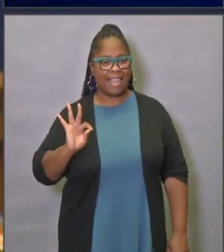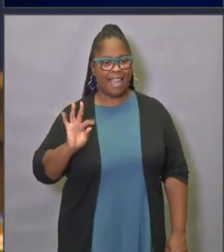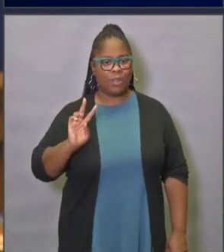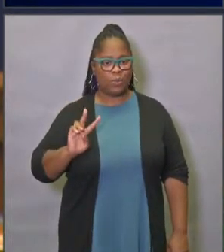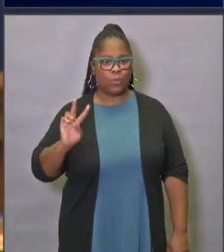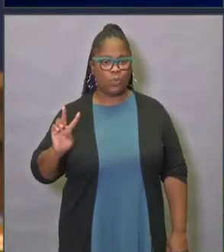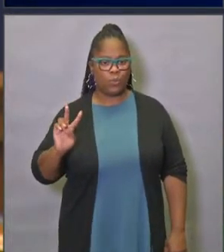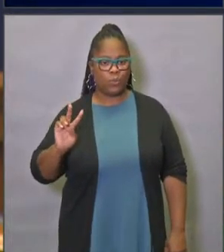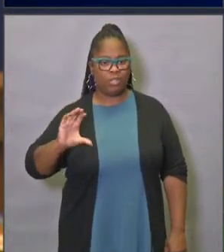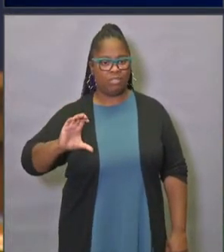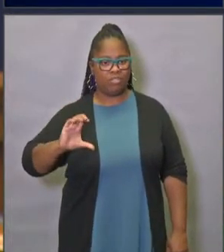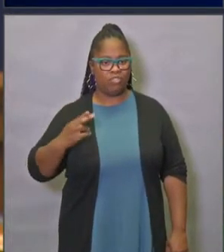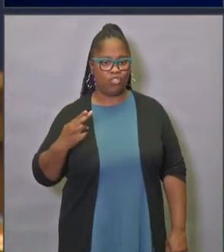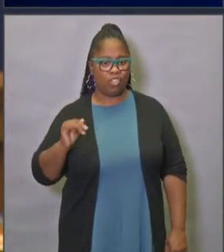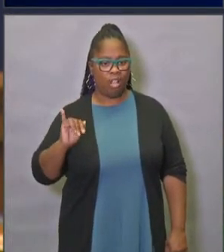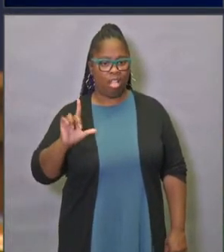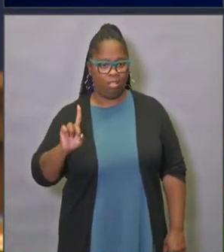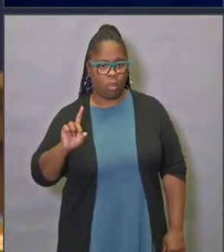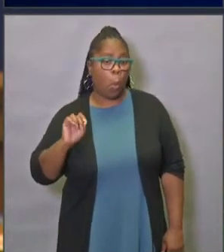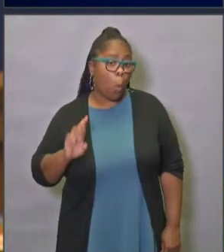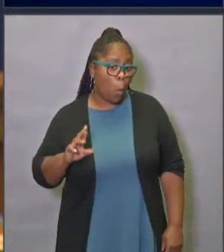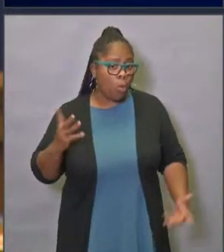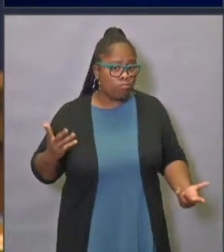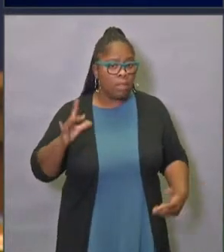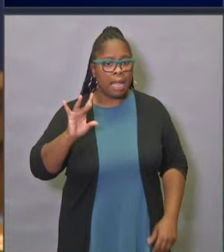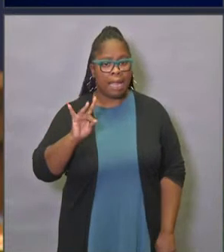888-922-CHILD, C-H-I-L-D, or